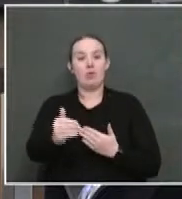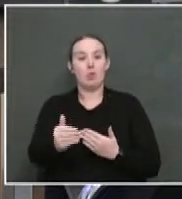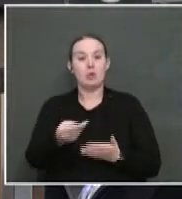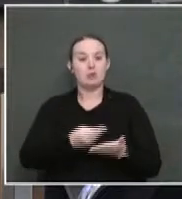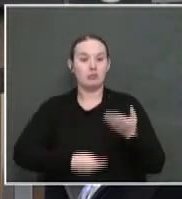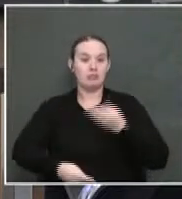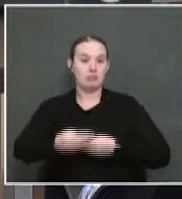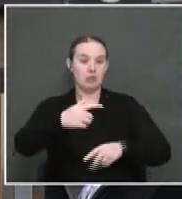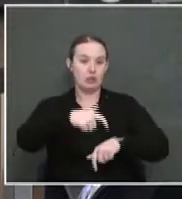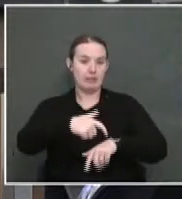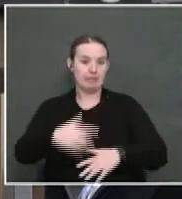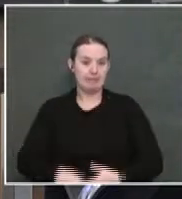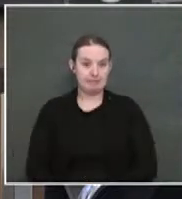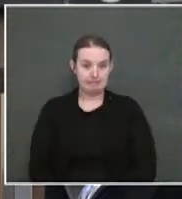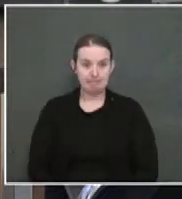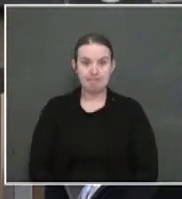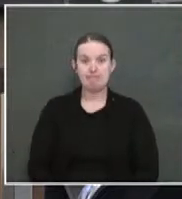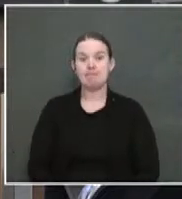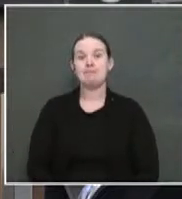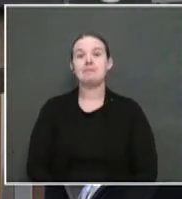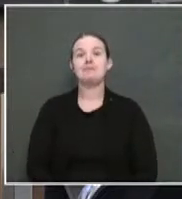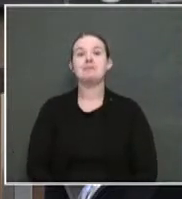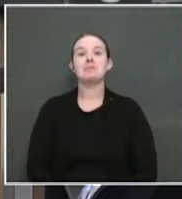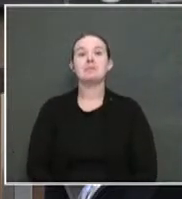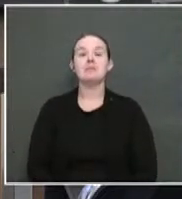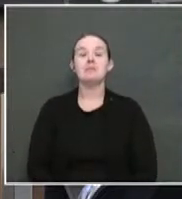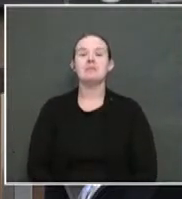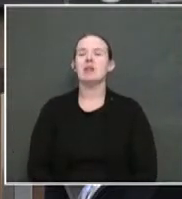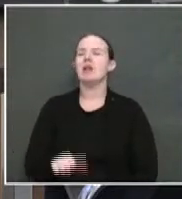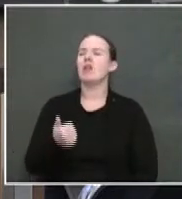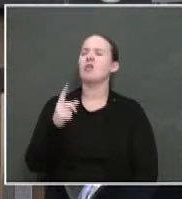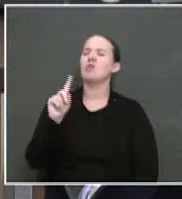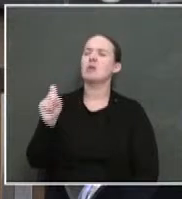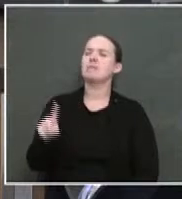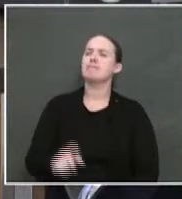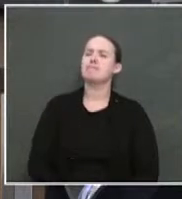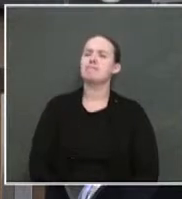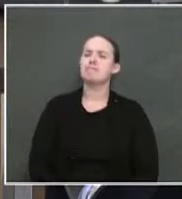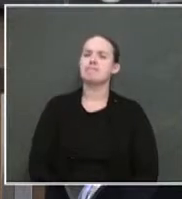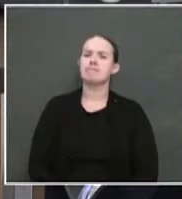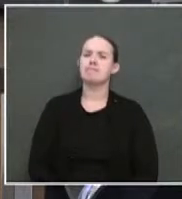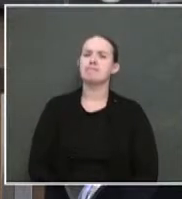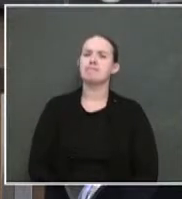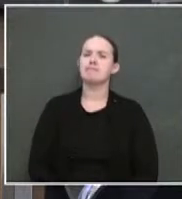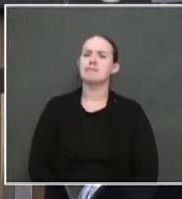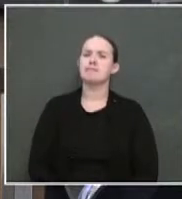budget season this year. Another quick question, how are we going to deal with